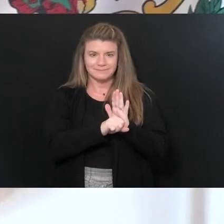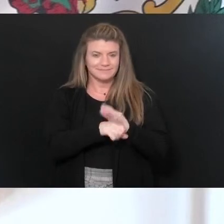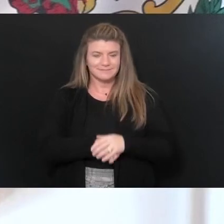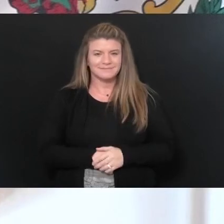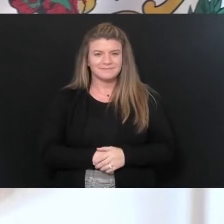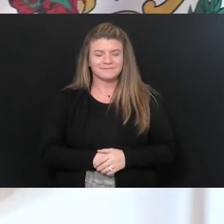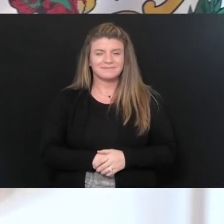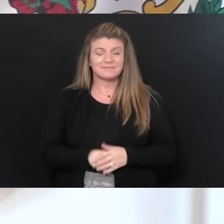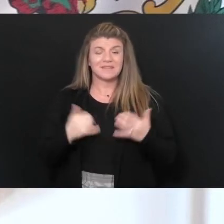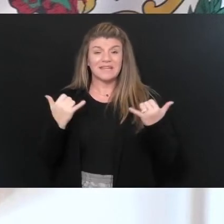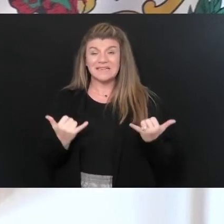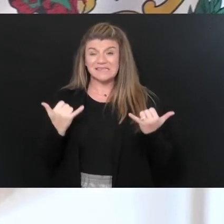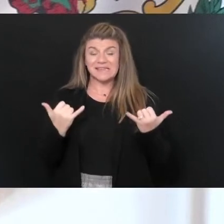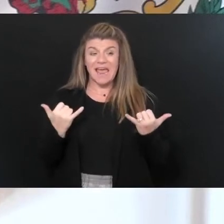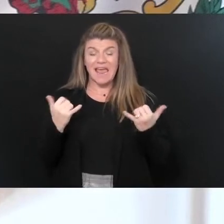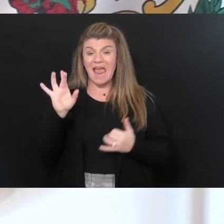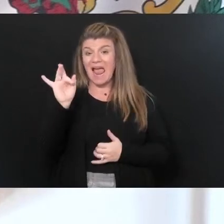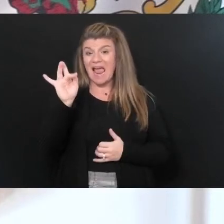Today, there's been